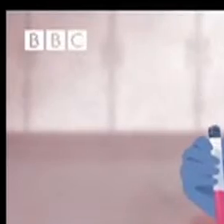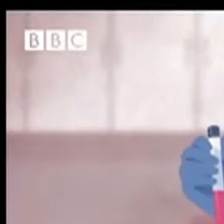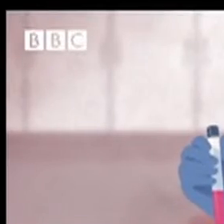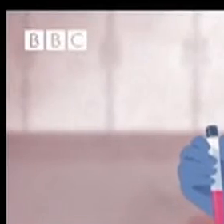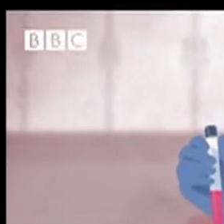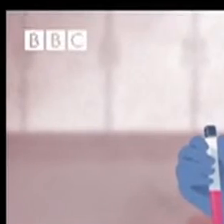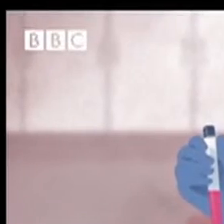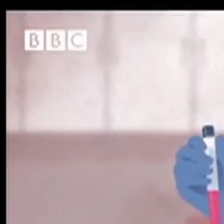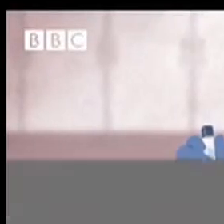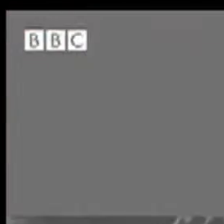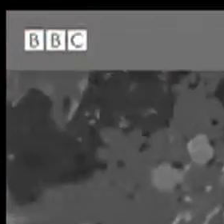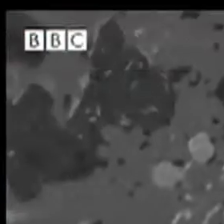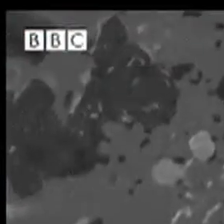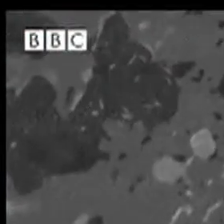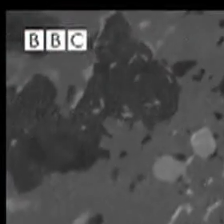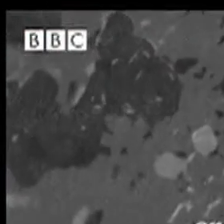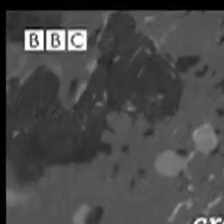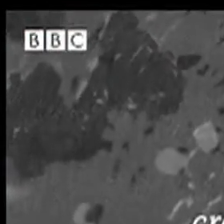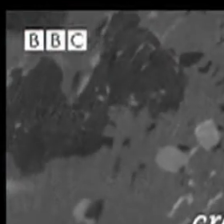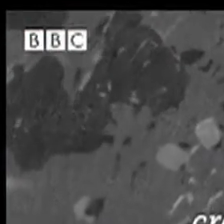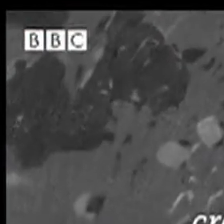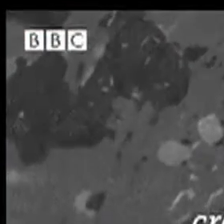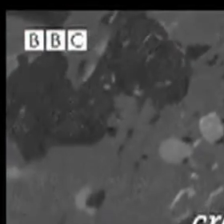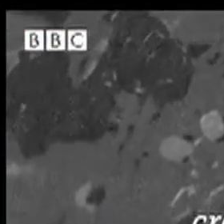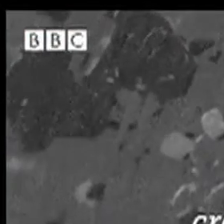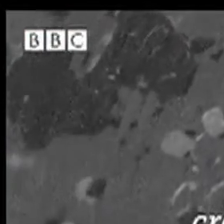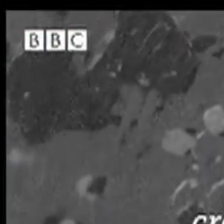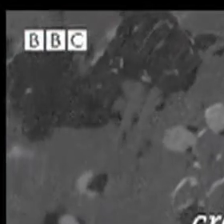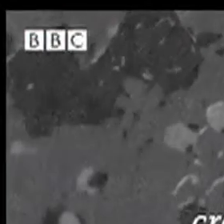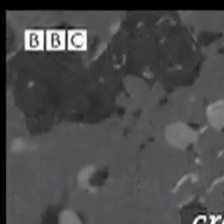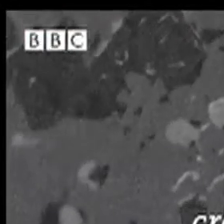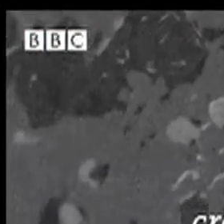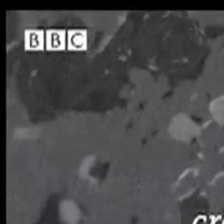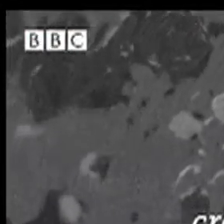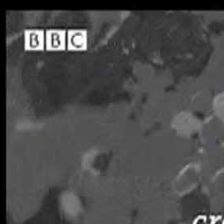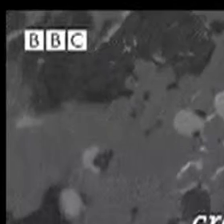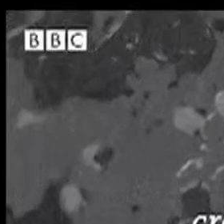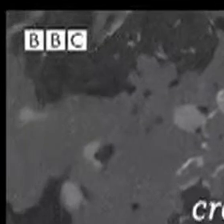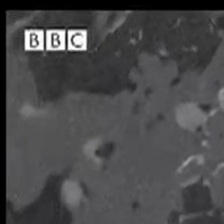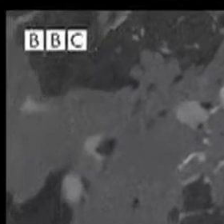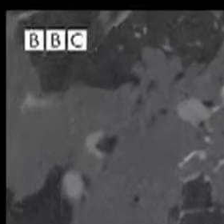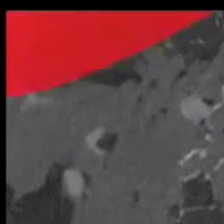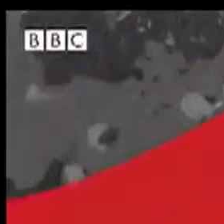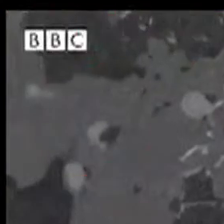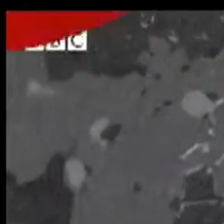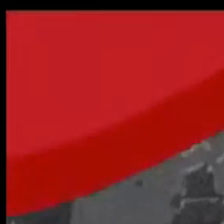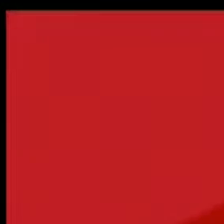future?